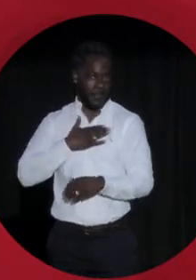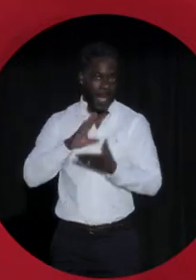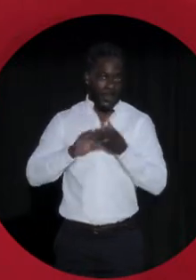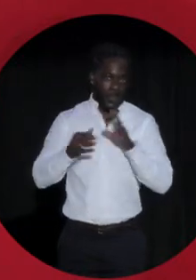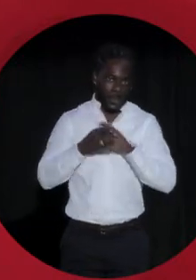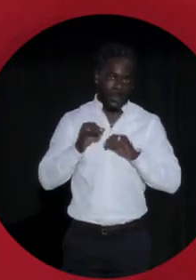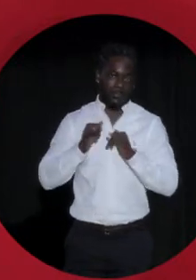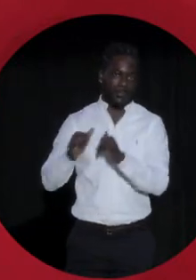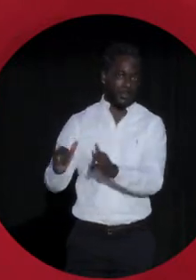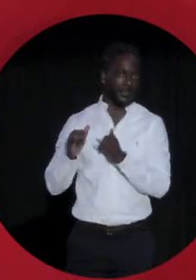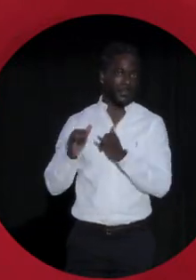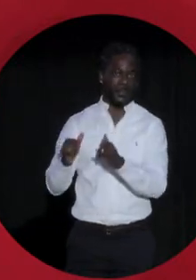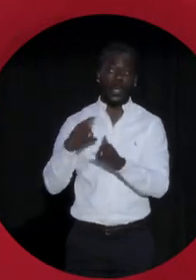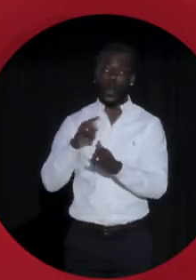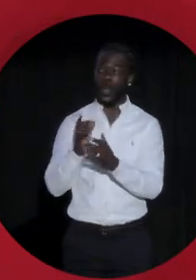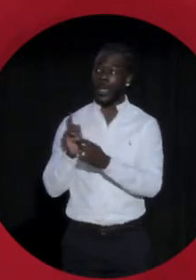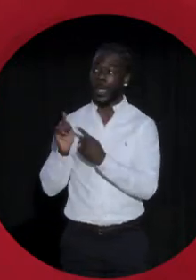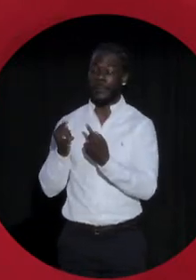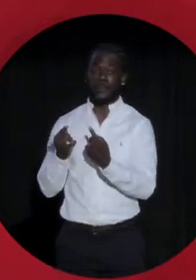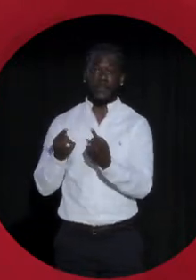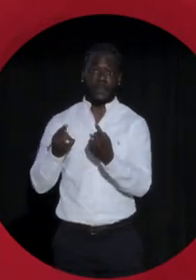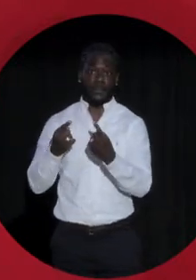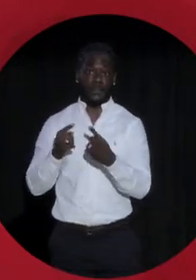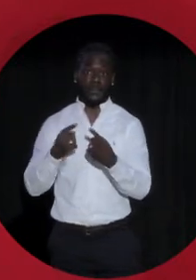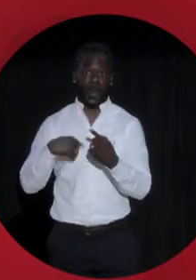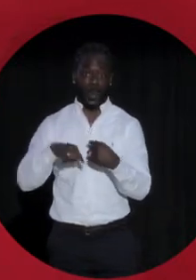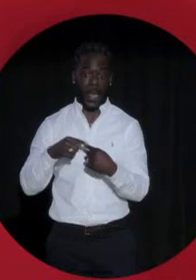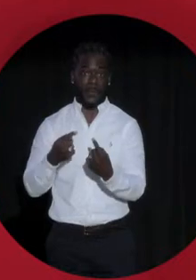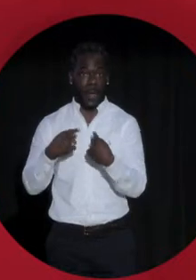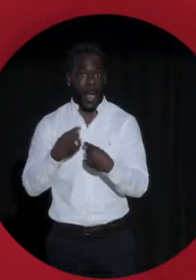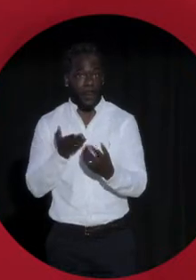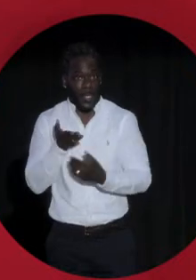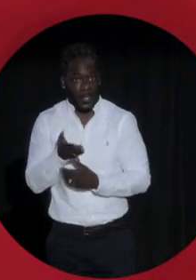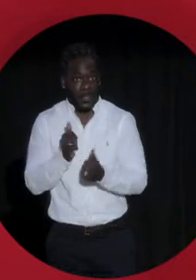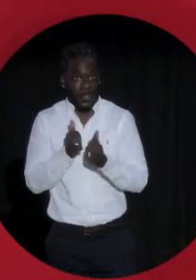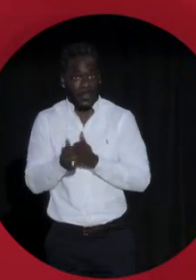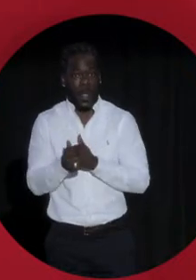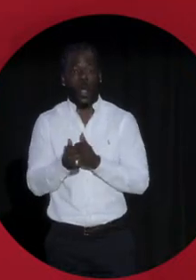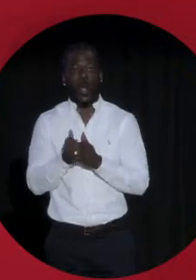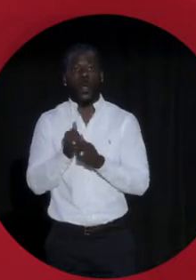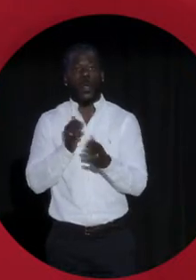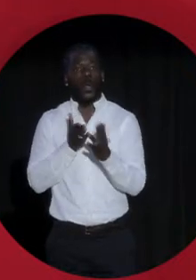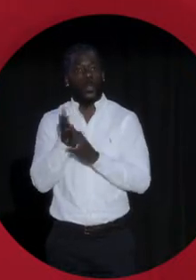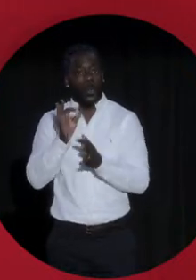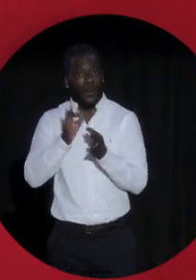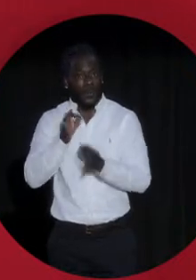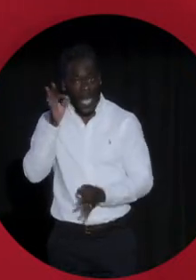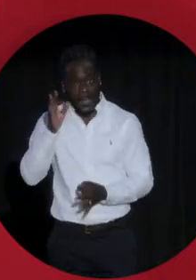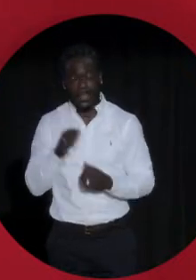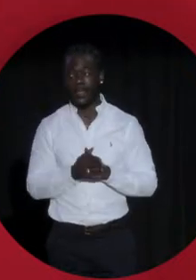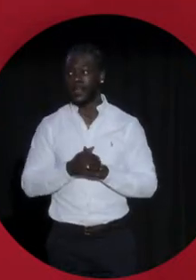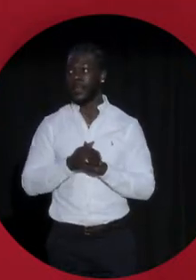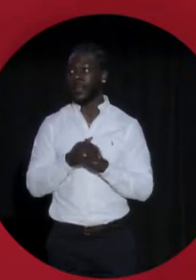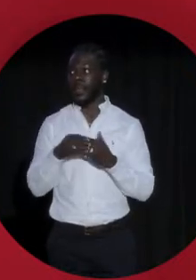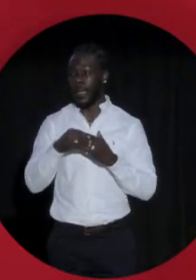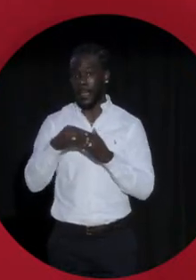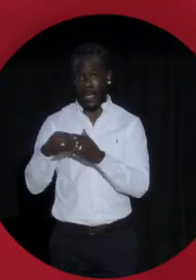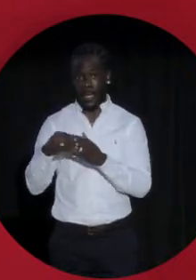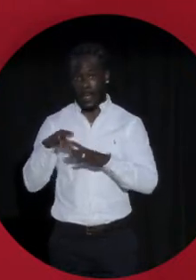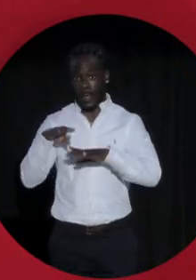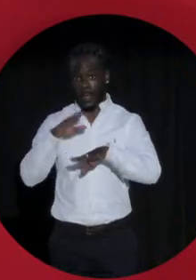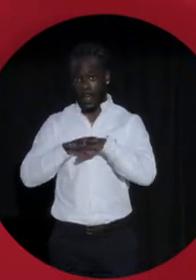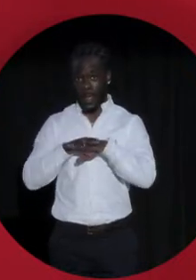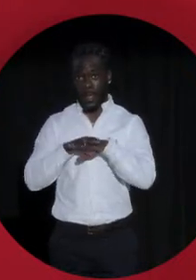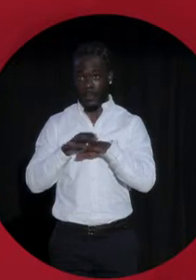story. We have come this far by faith, leaning on the